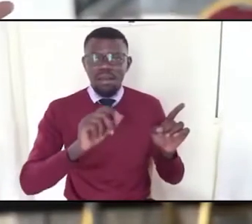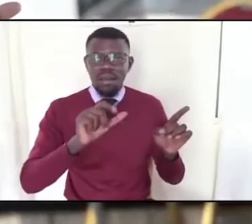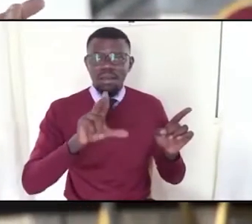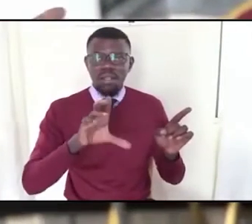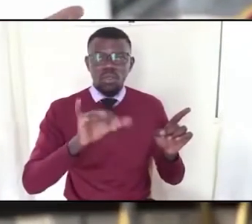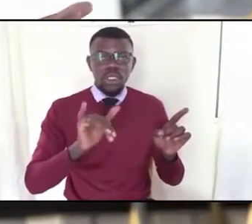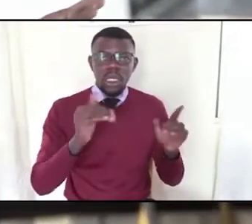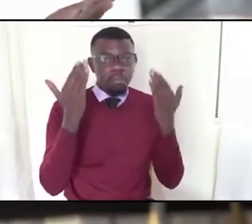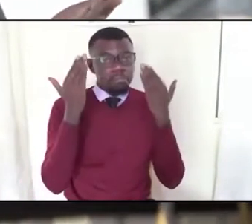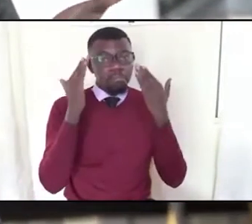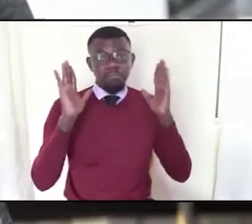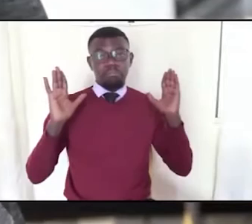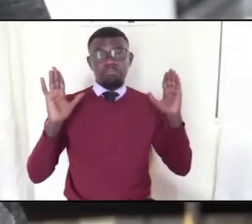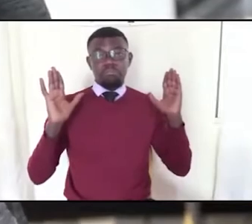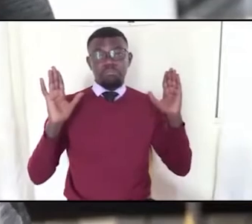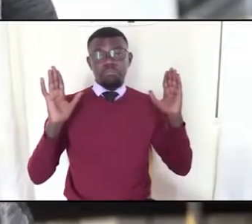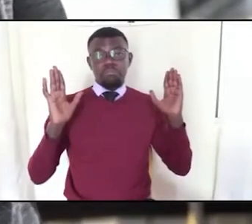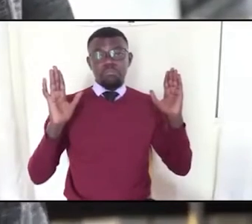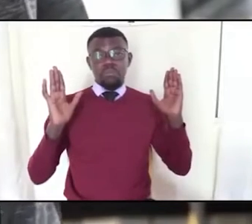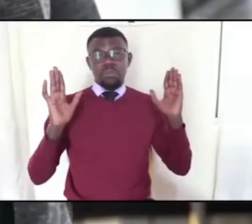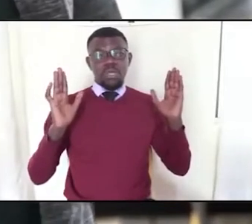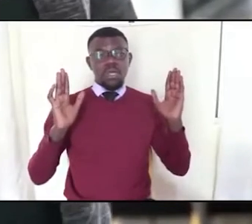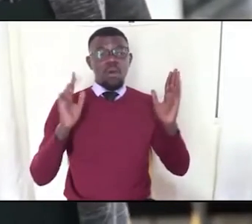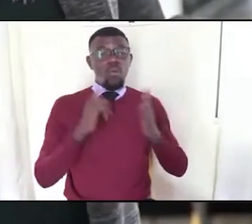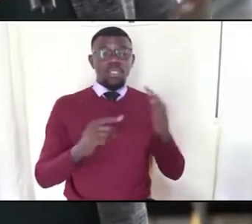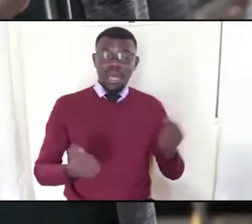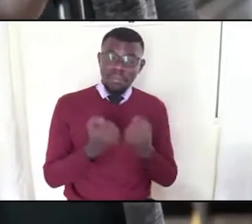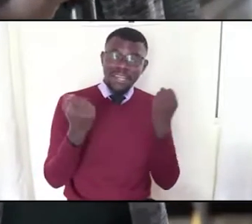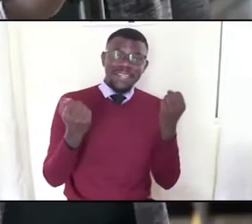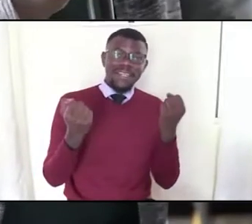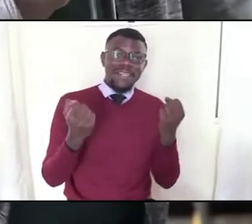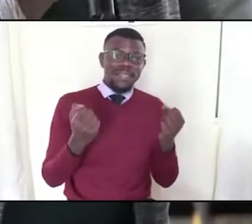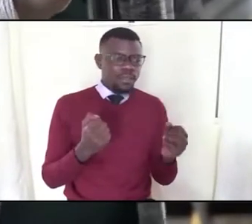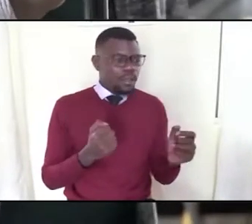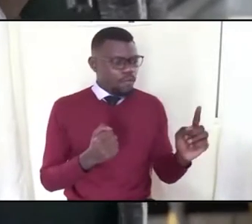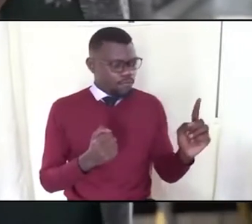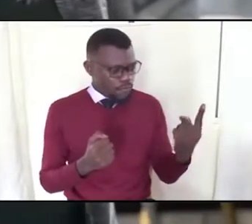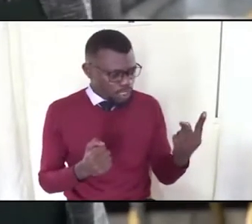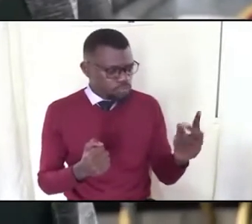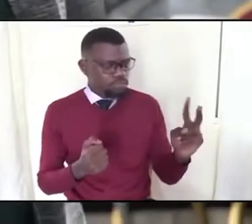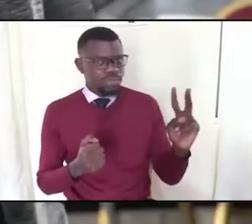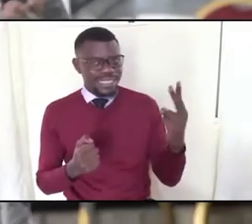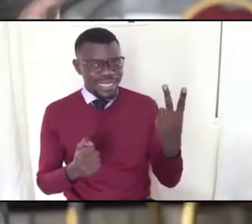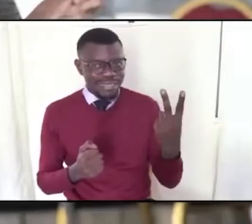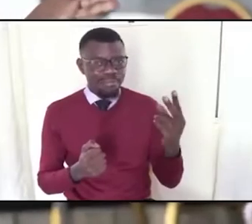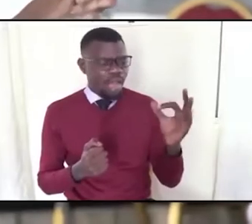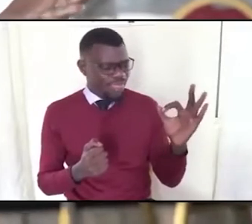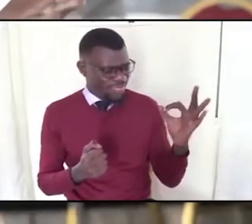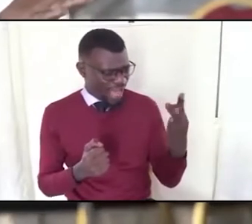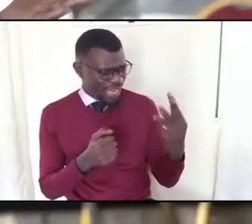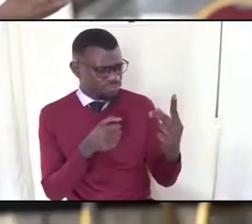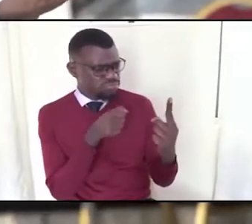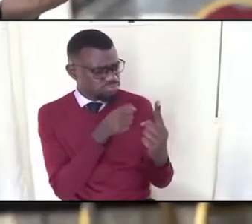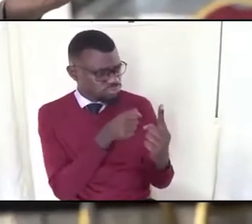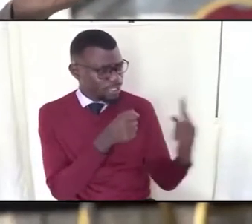person also raped her. All what she knows, when the third person went in, she passed